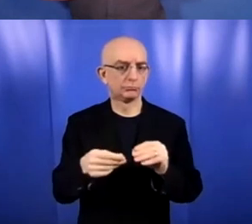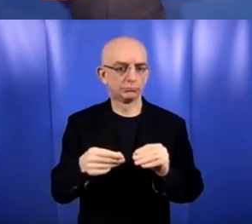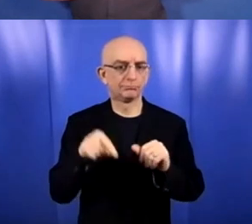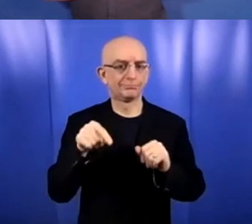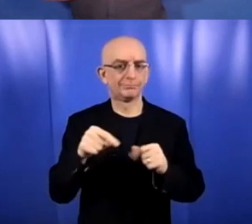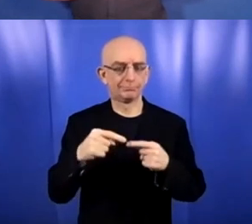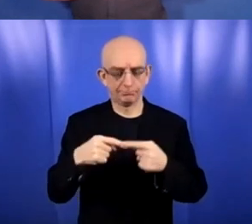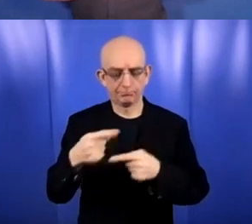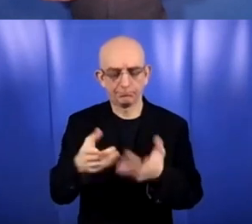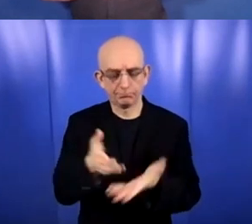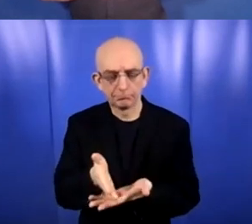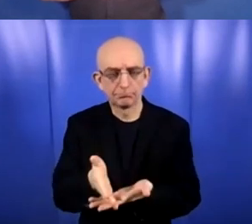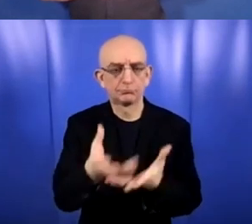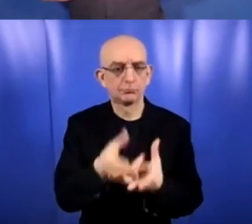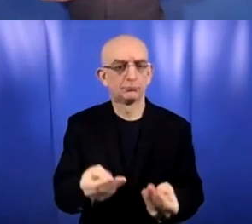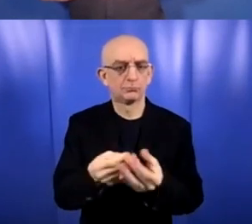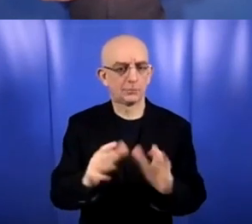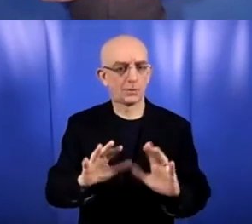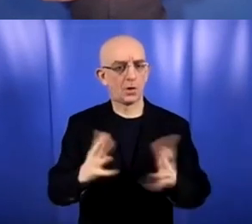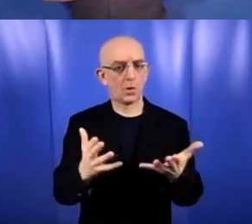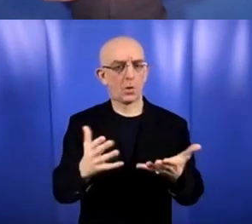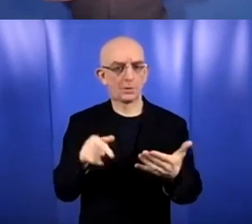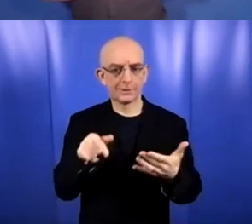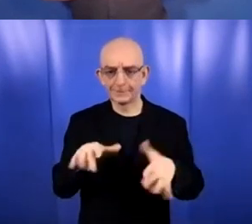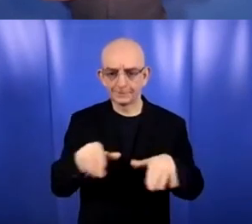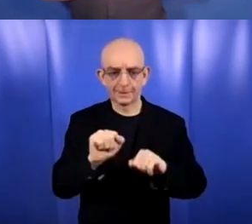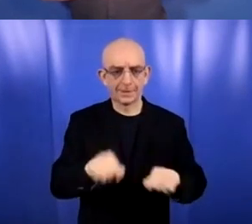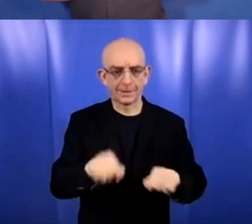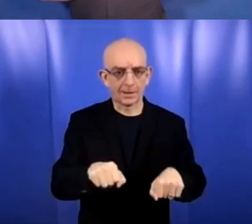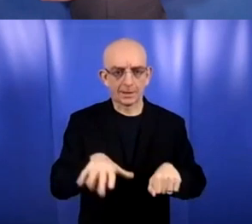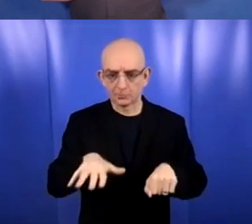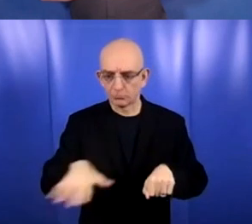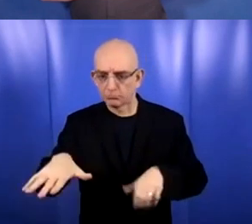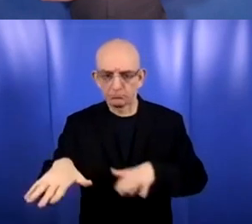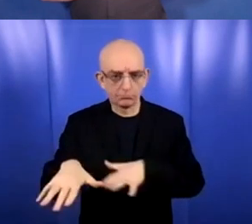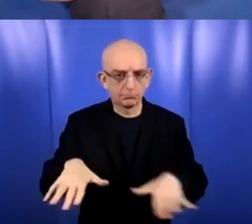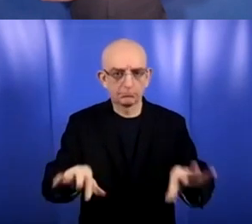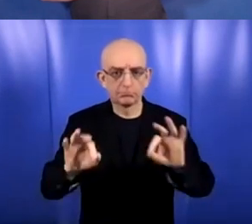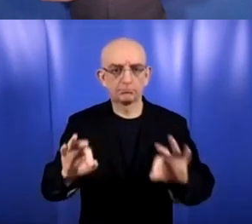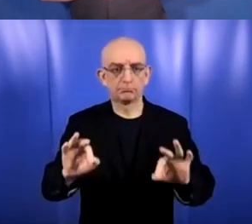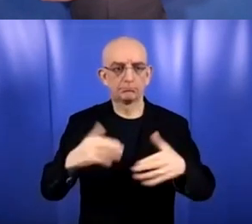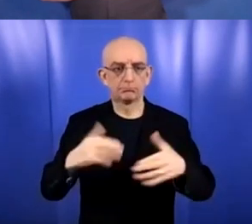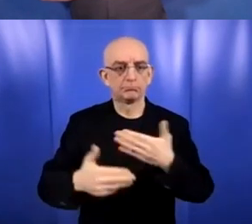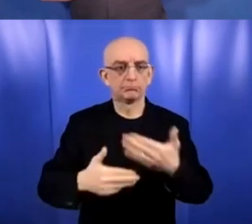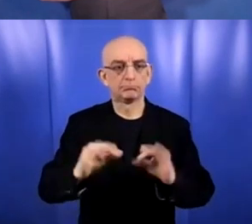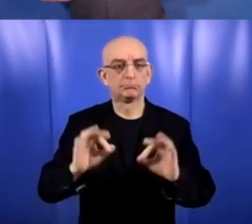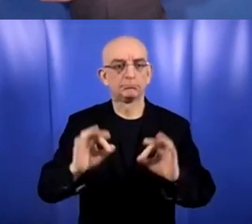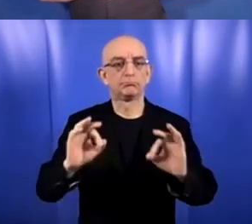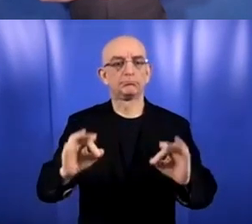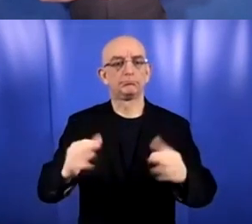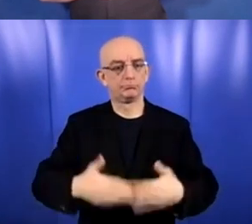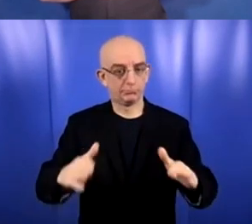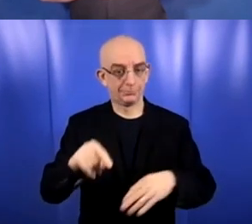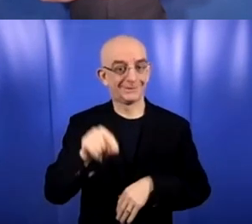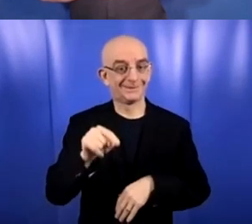for. Yes, indeed. So 2 of the objectives of the GCR